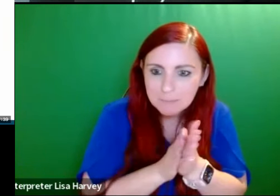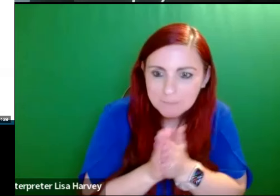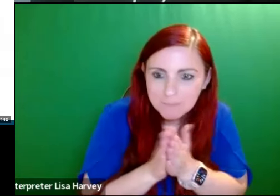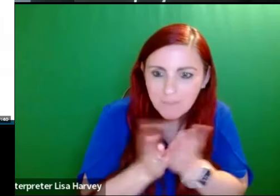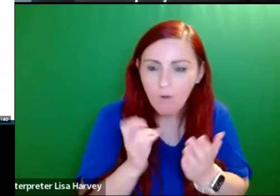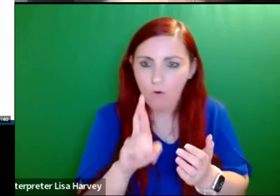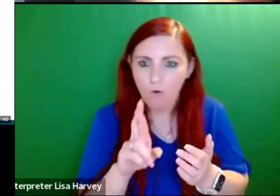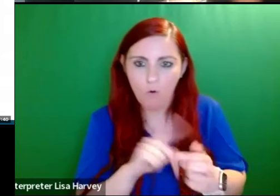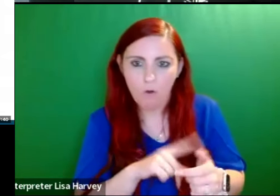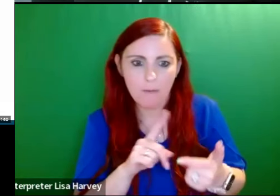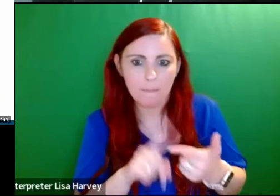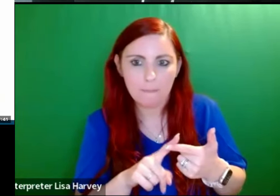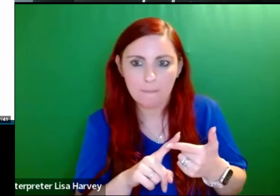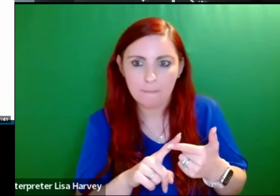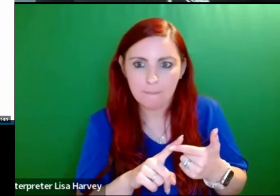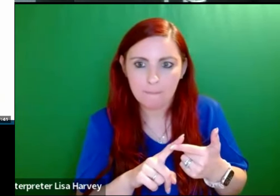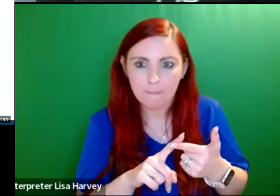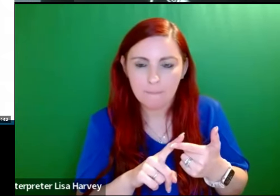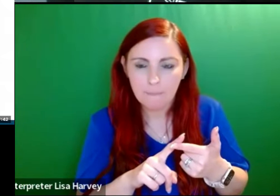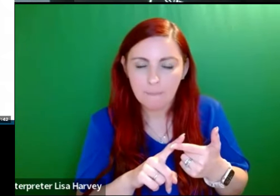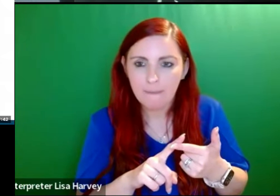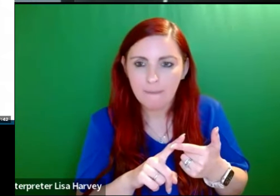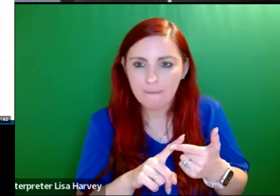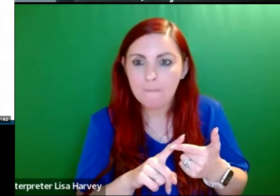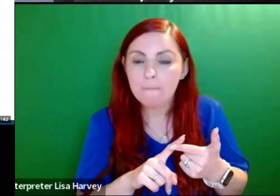or hands up saying where.